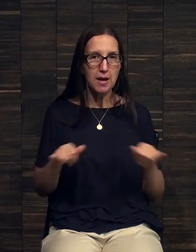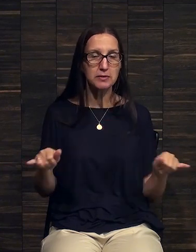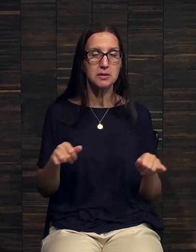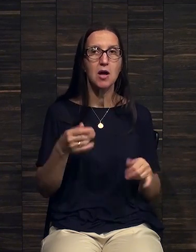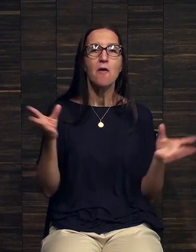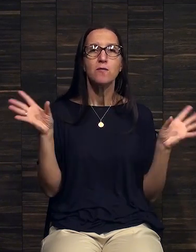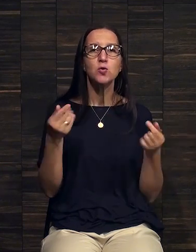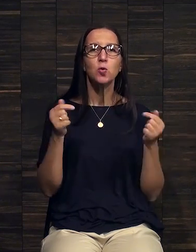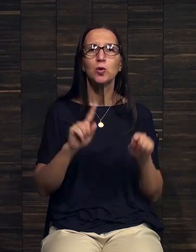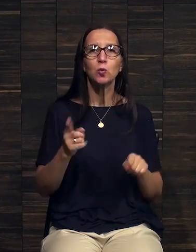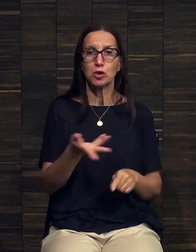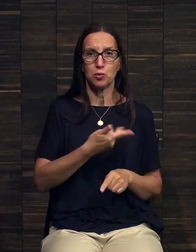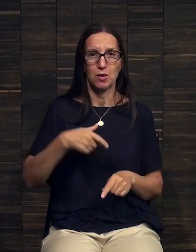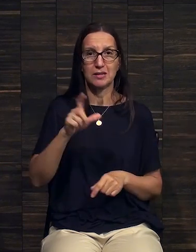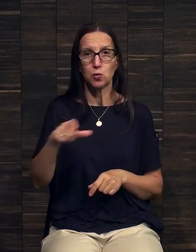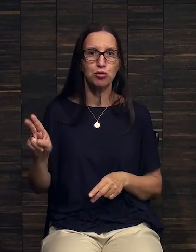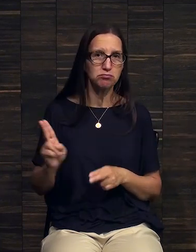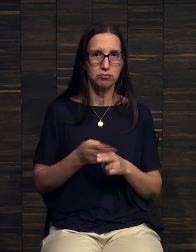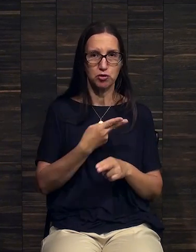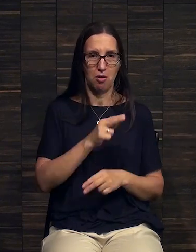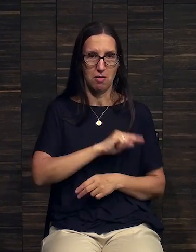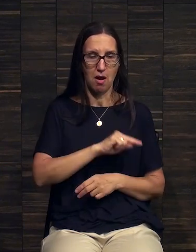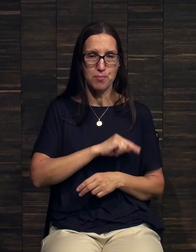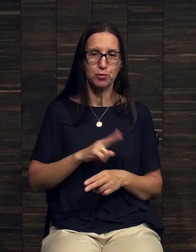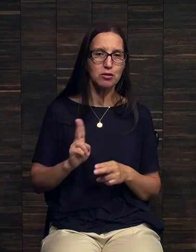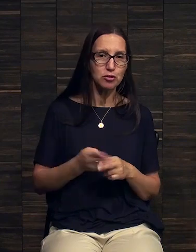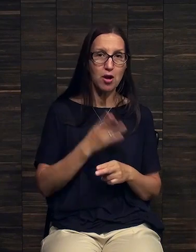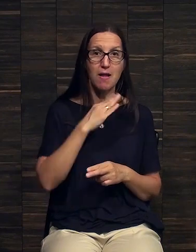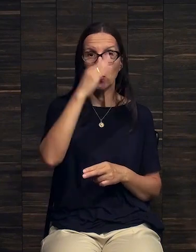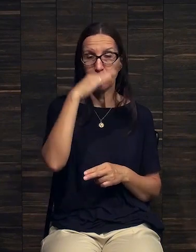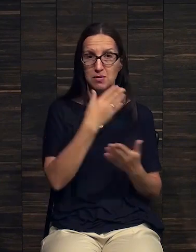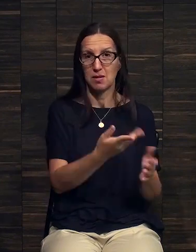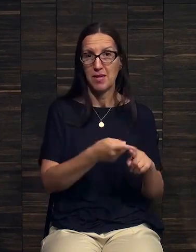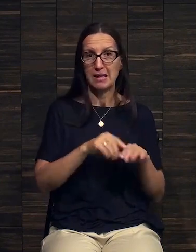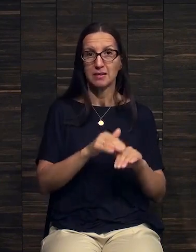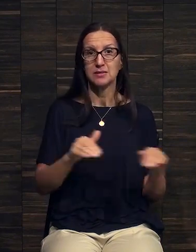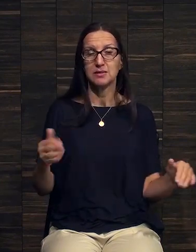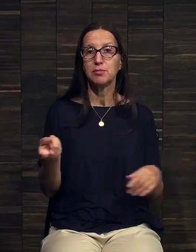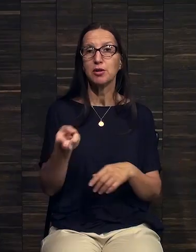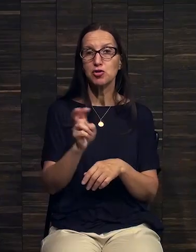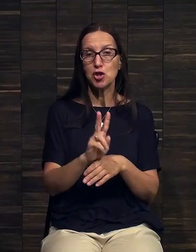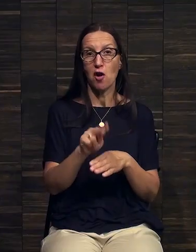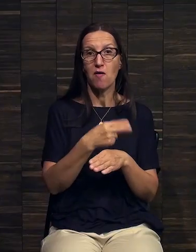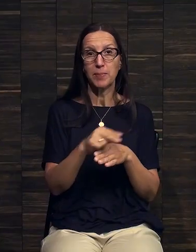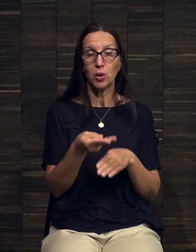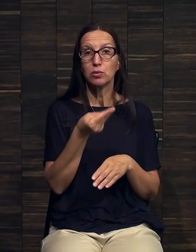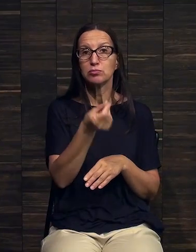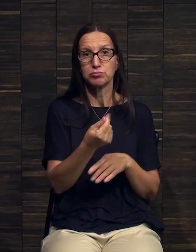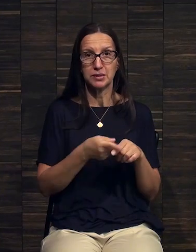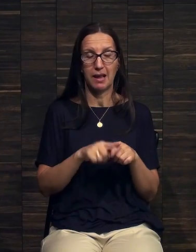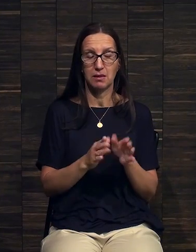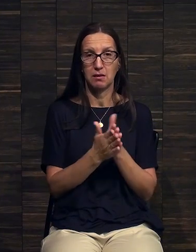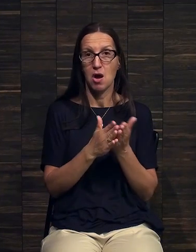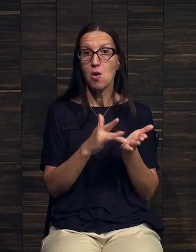symbol, something that deprives people from their jobs. So the parents that the kids